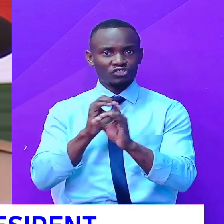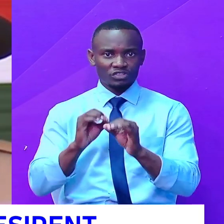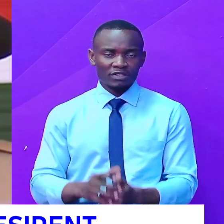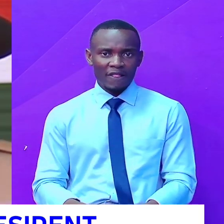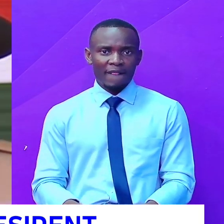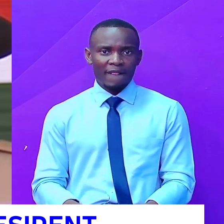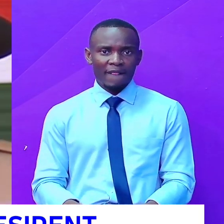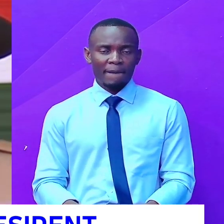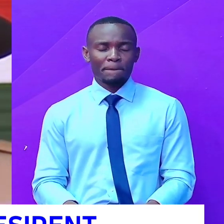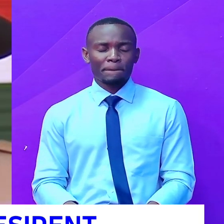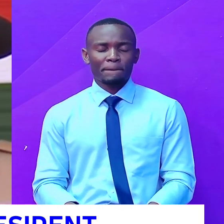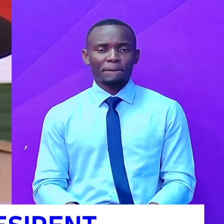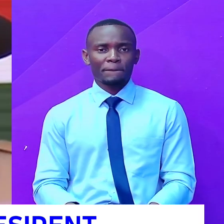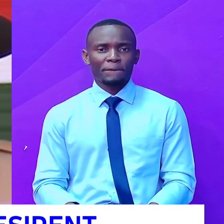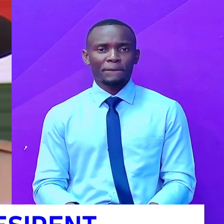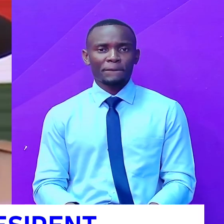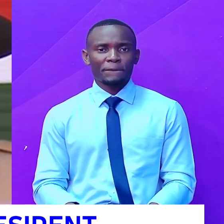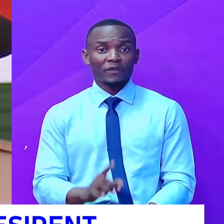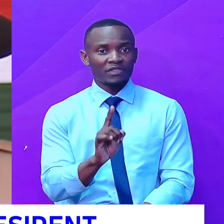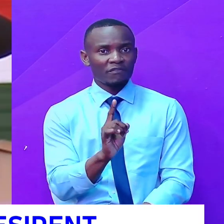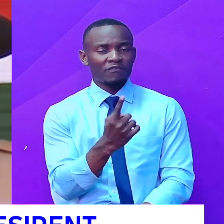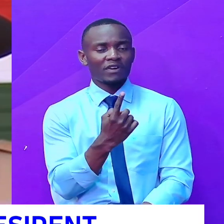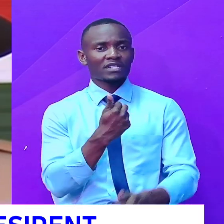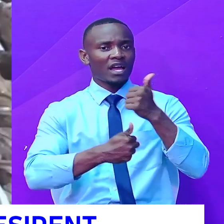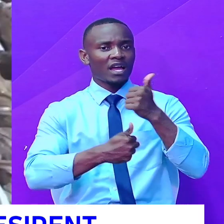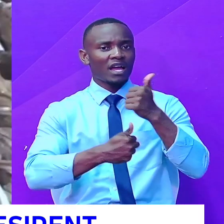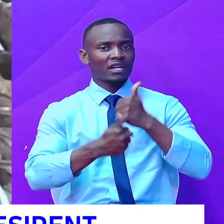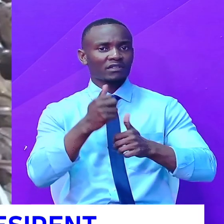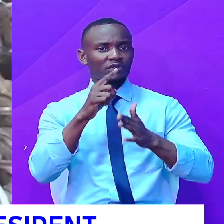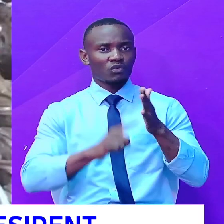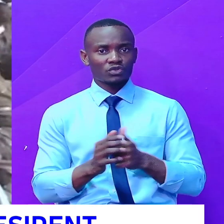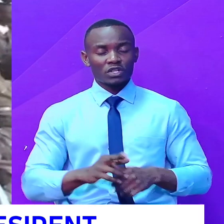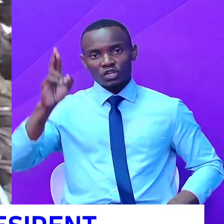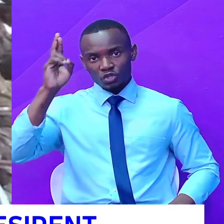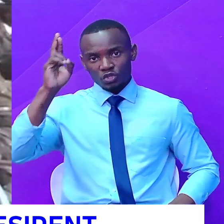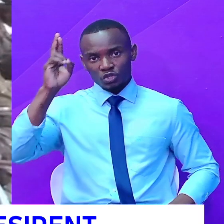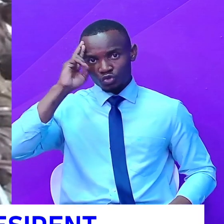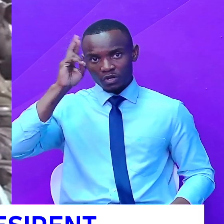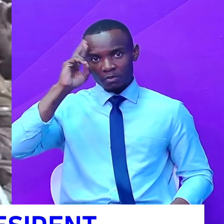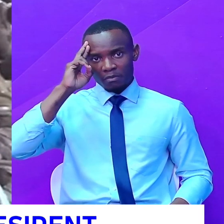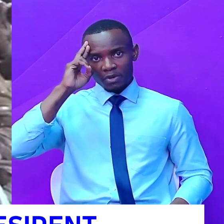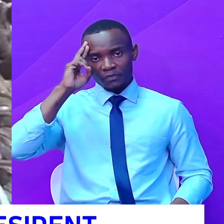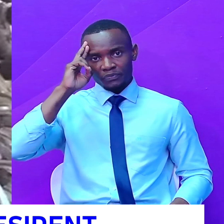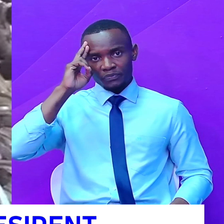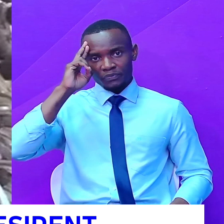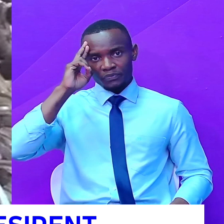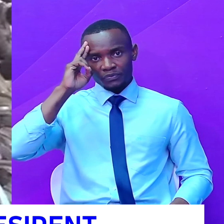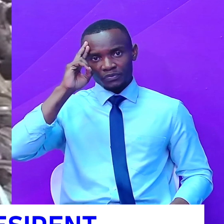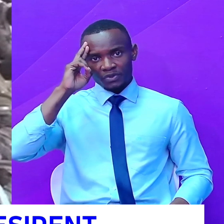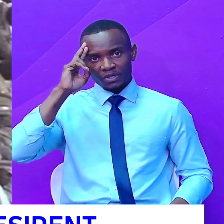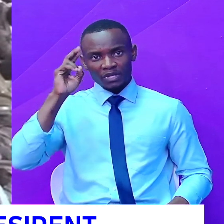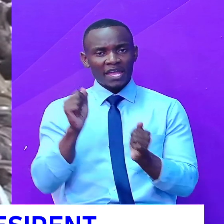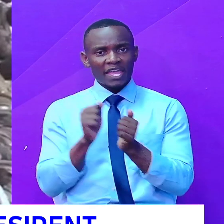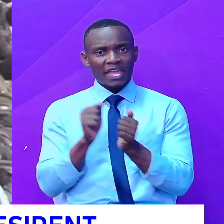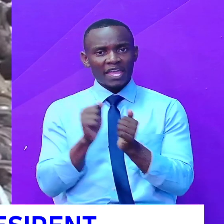The first such initiative was to commemorate the 18th anniversary of